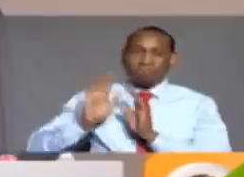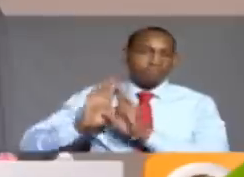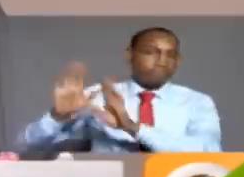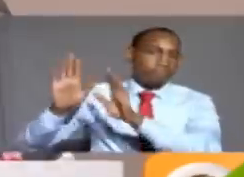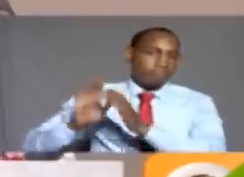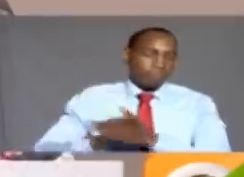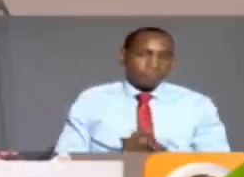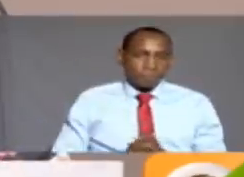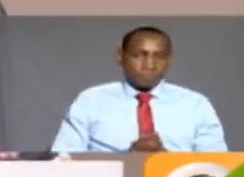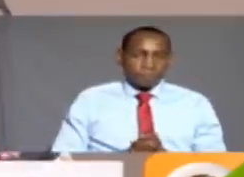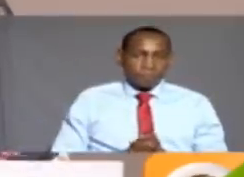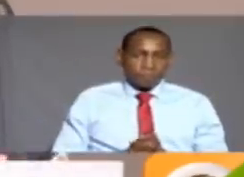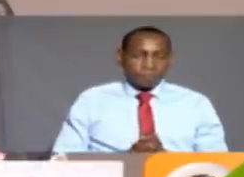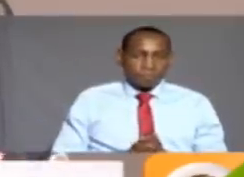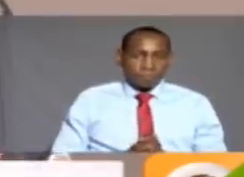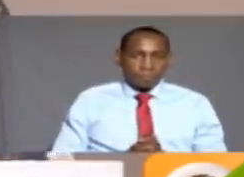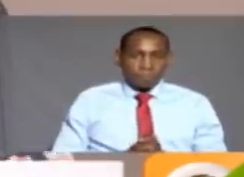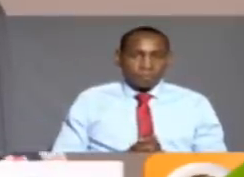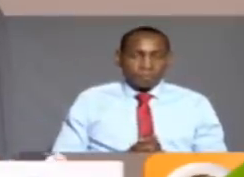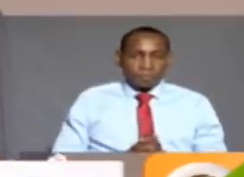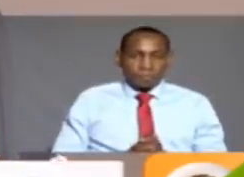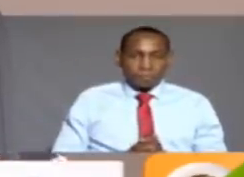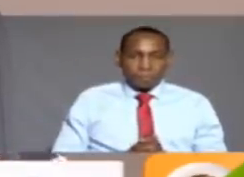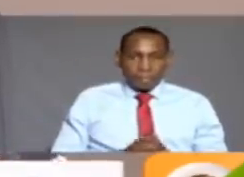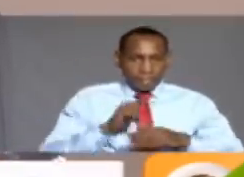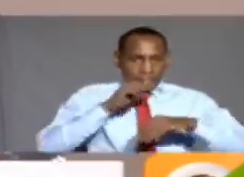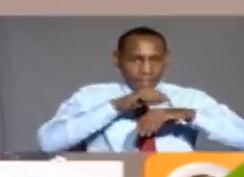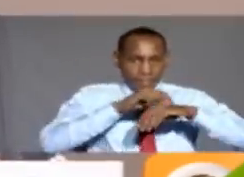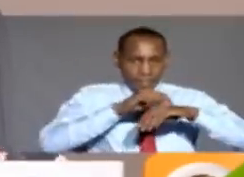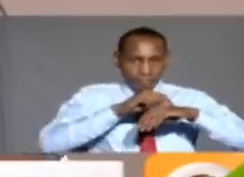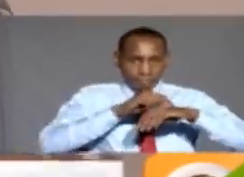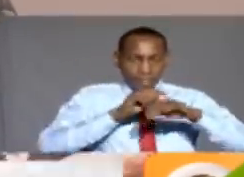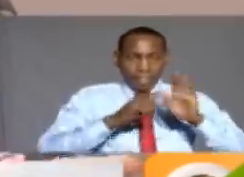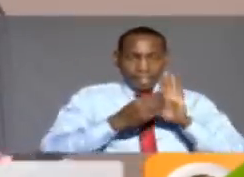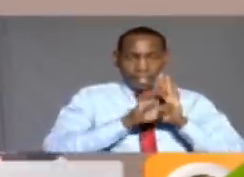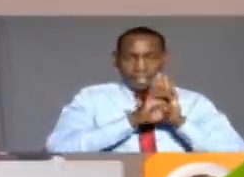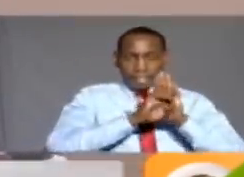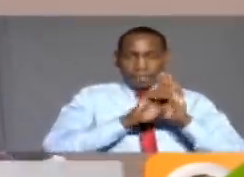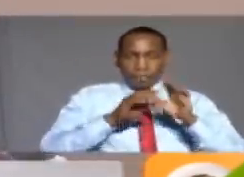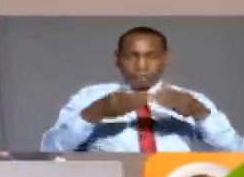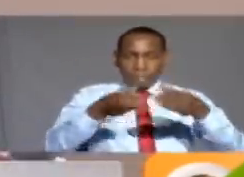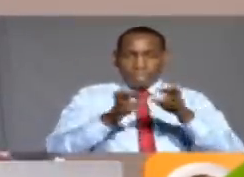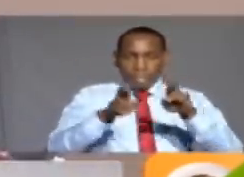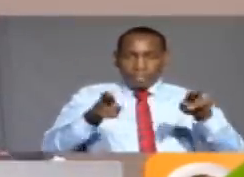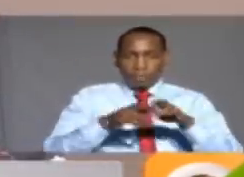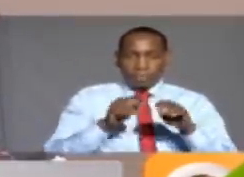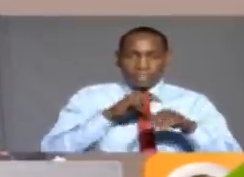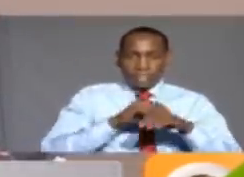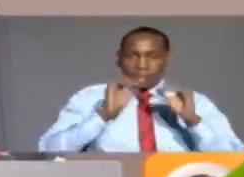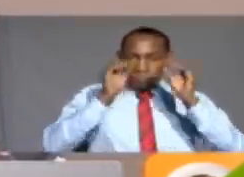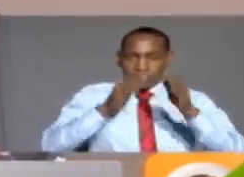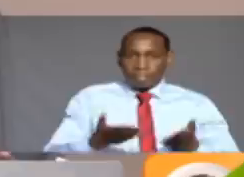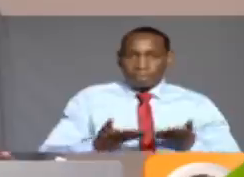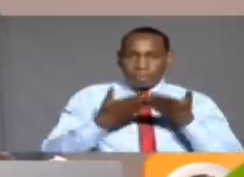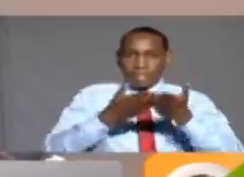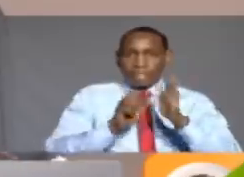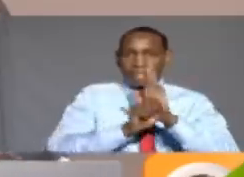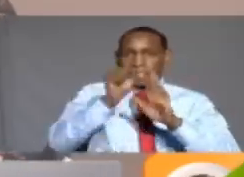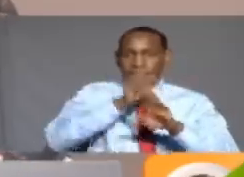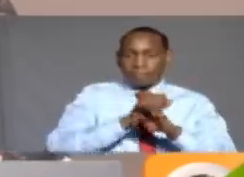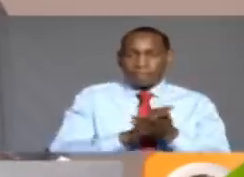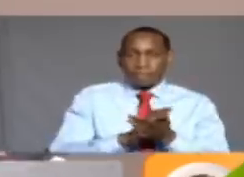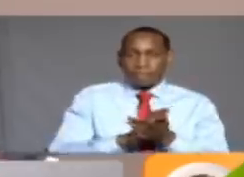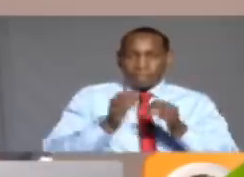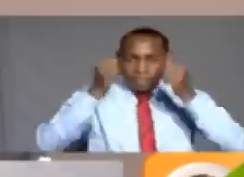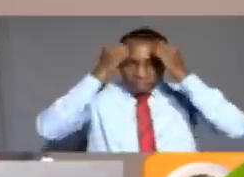You know, even in a classroom, when a teacher presents a subject, students are entitled to ask questions. They put